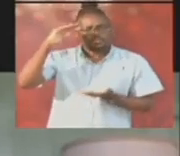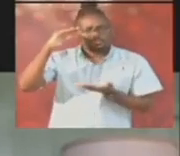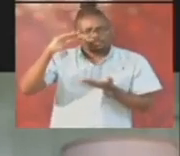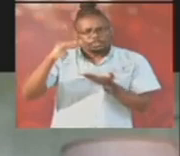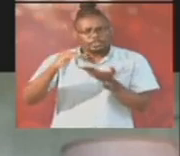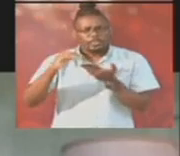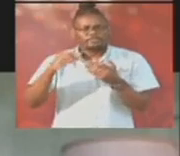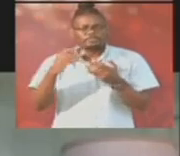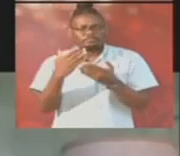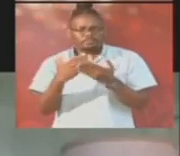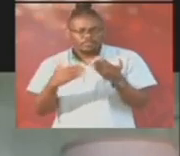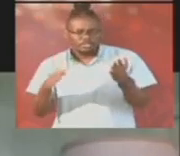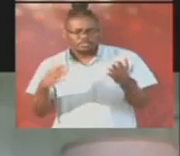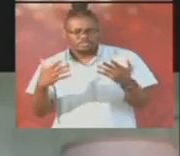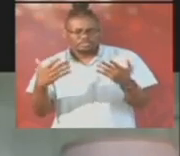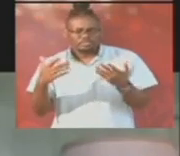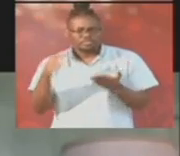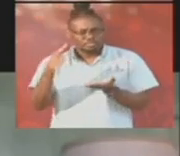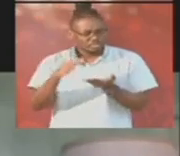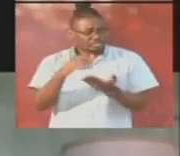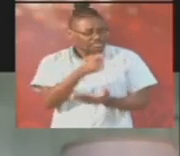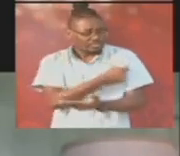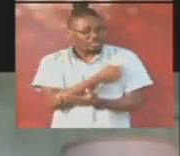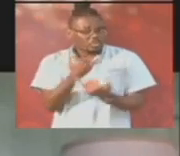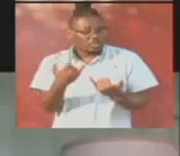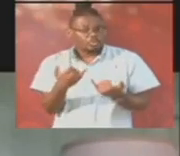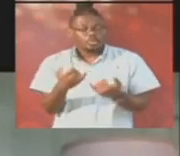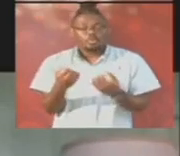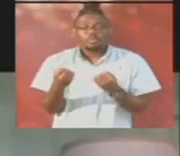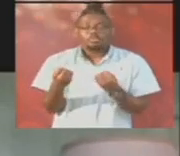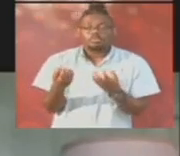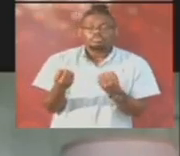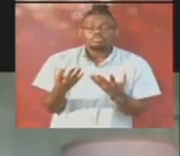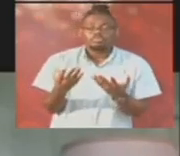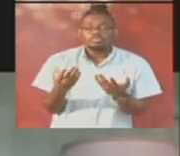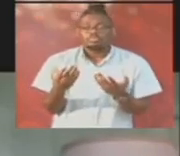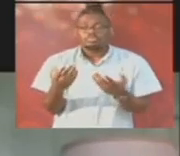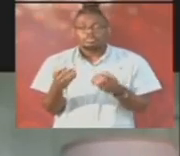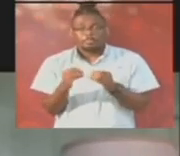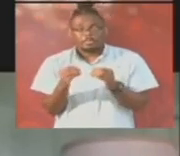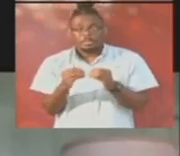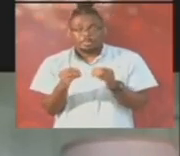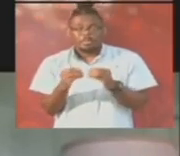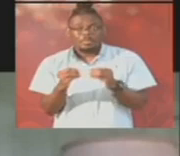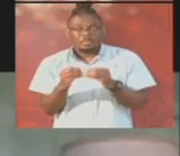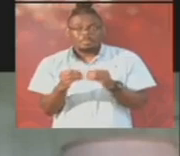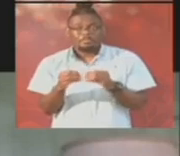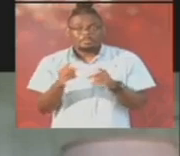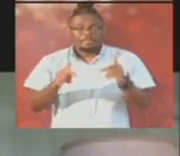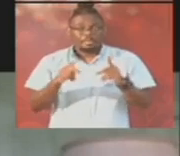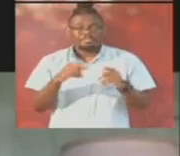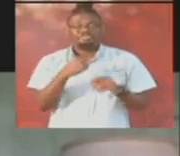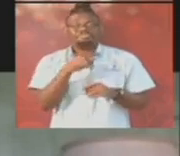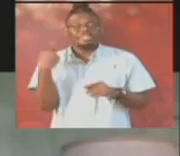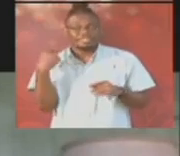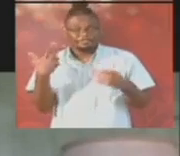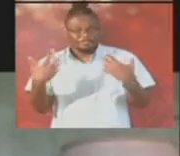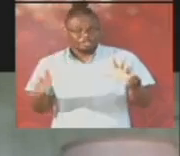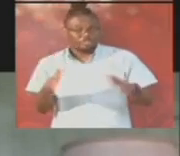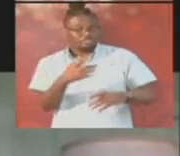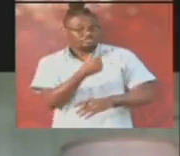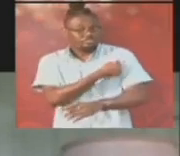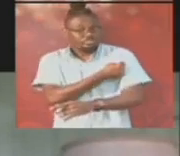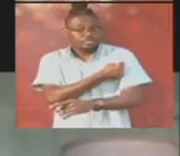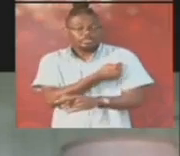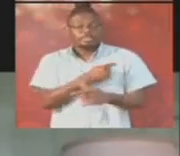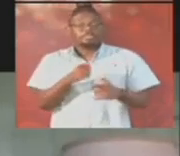vaccination program, how much of our most vulnerable population was able to access those vaccines? So those with